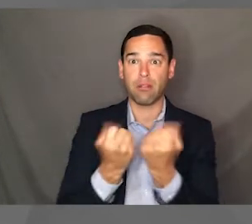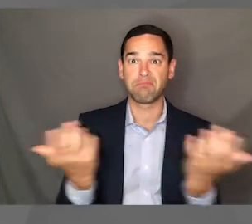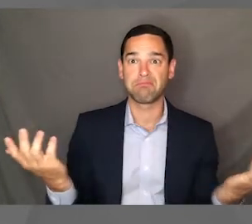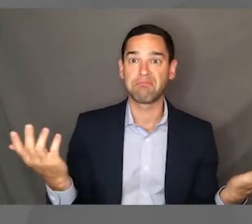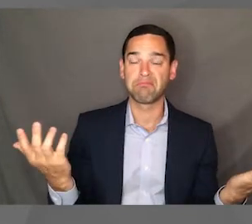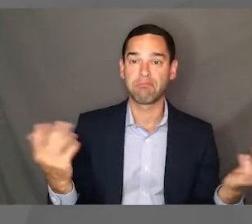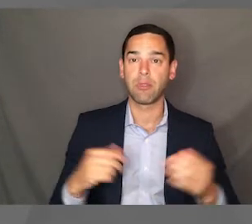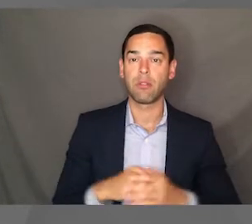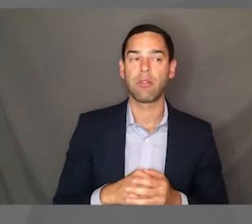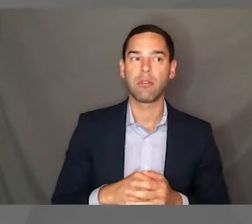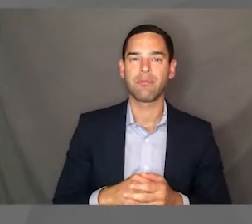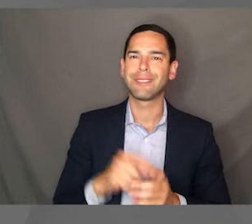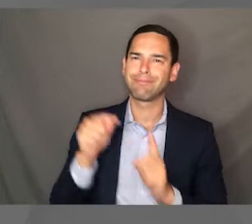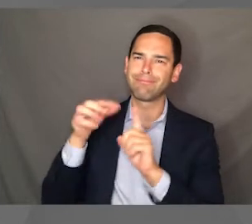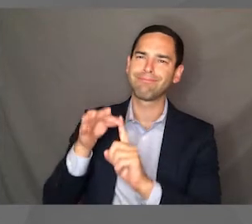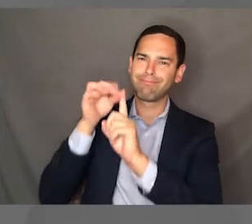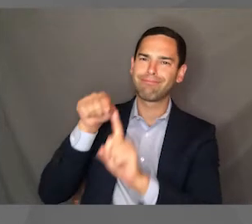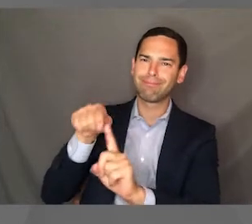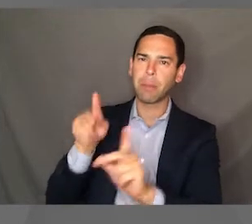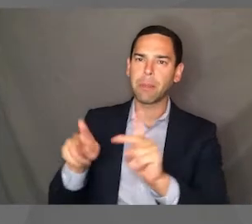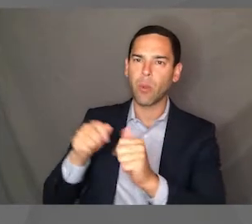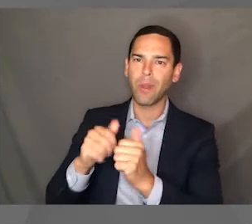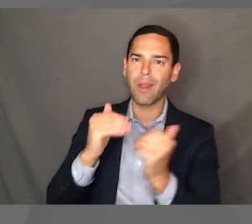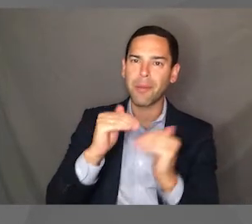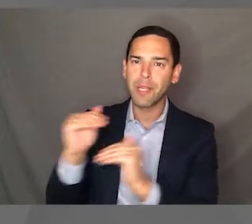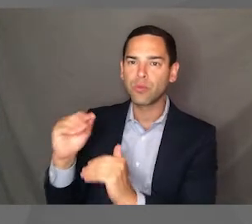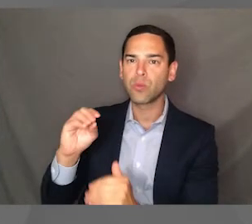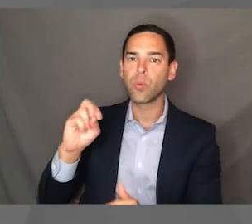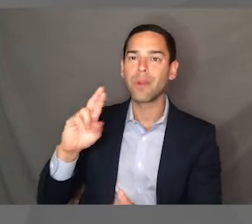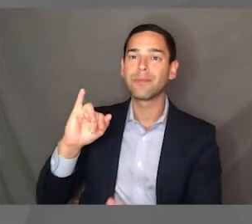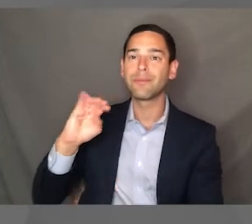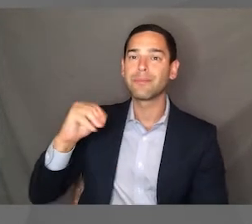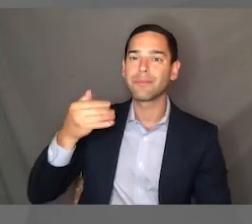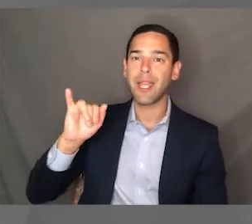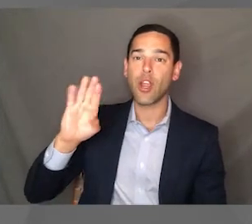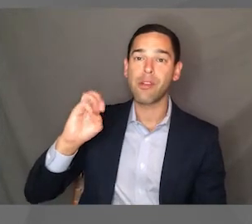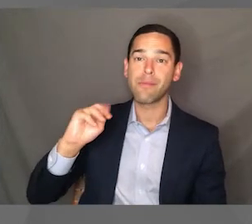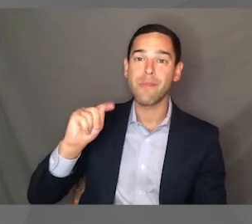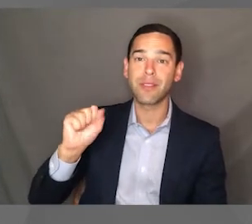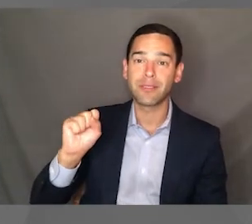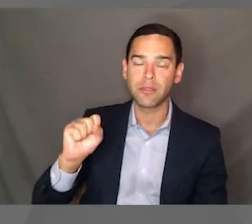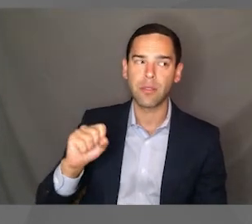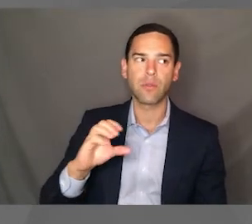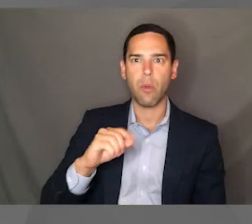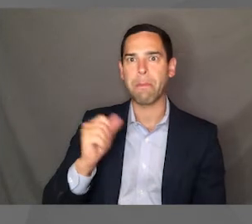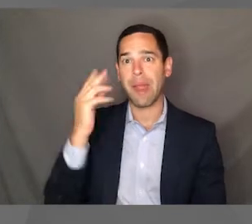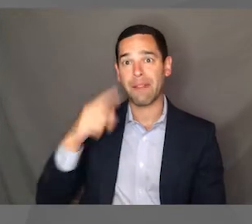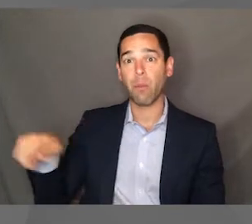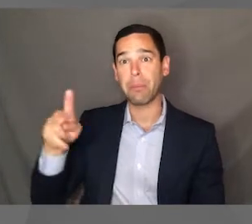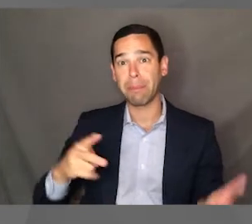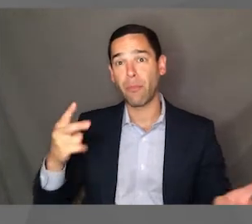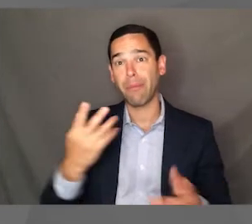had limitations or impairments. And so many of those veterans had to beg on the